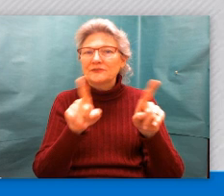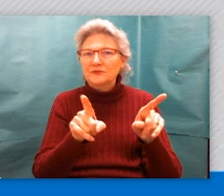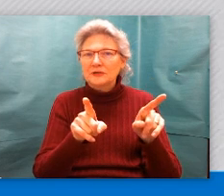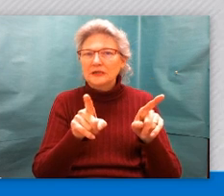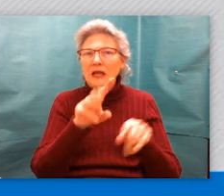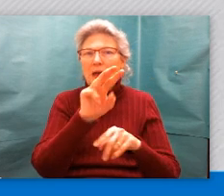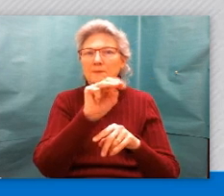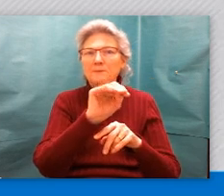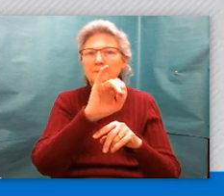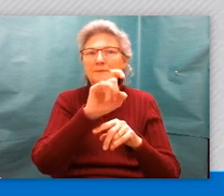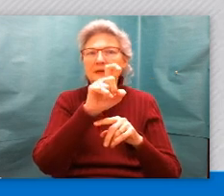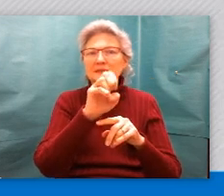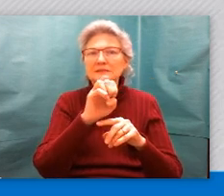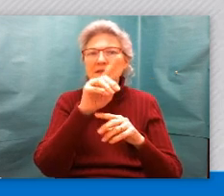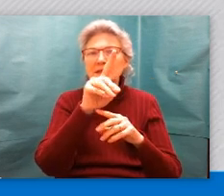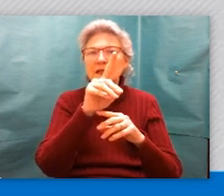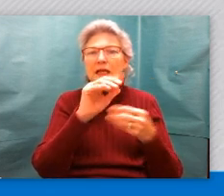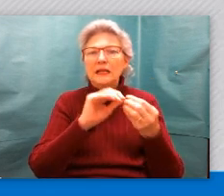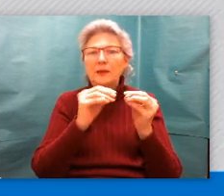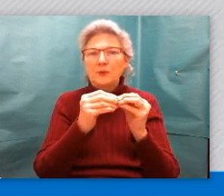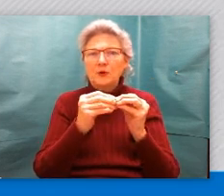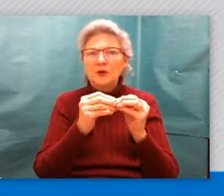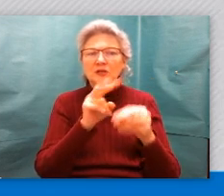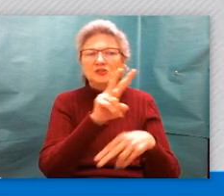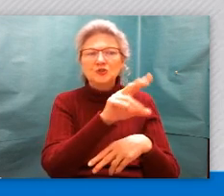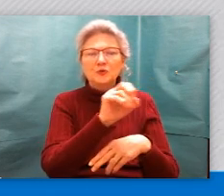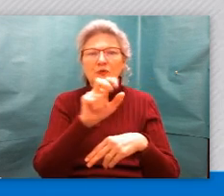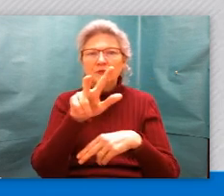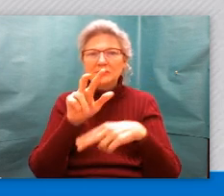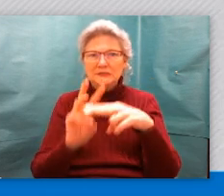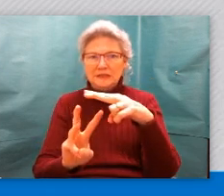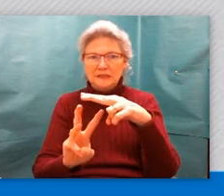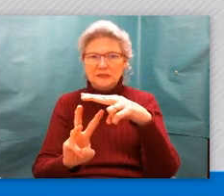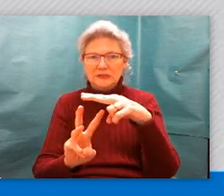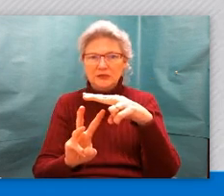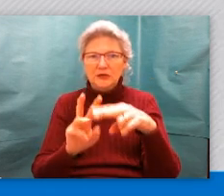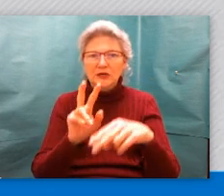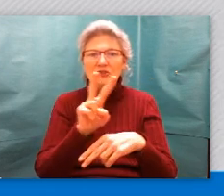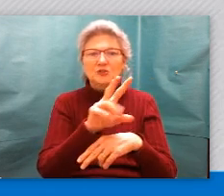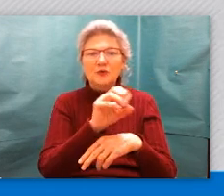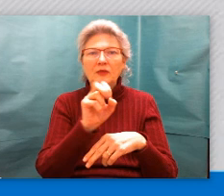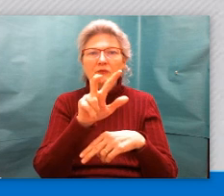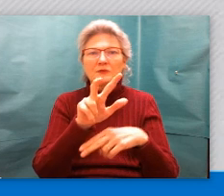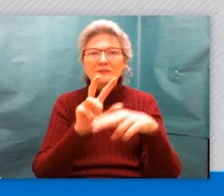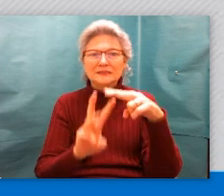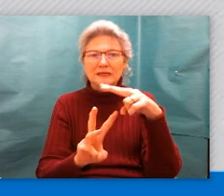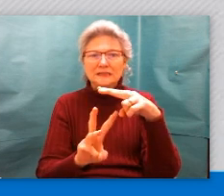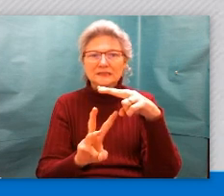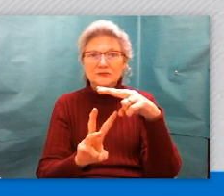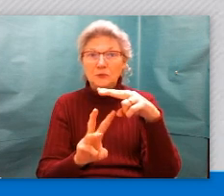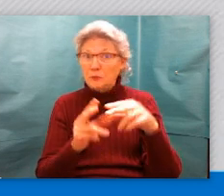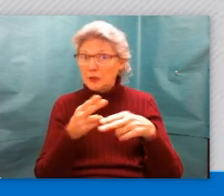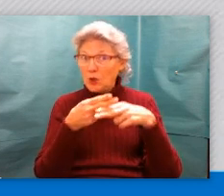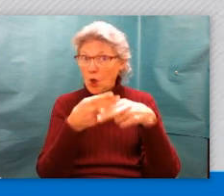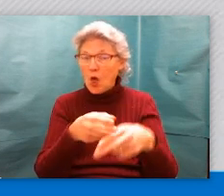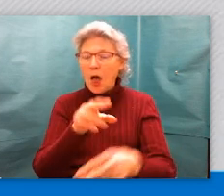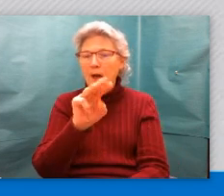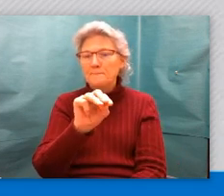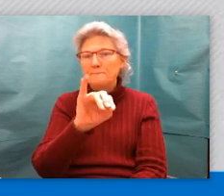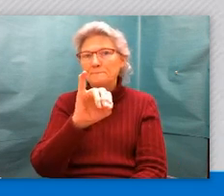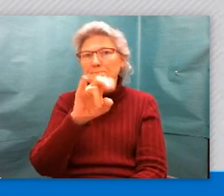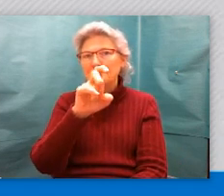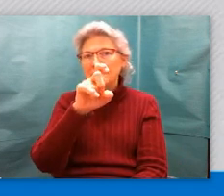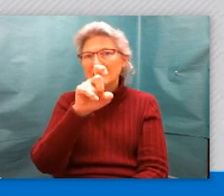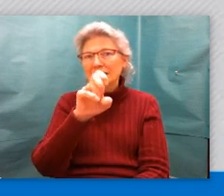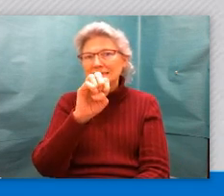2 3/6. So this is my mixed number. We took 2 3/6, which is what we call a mixed